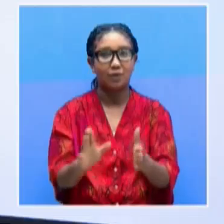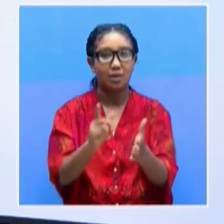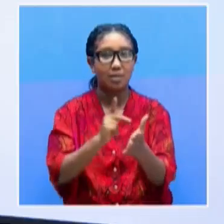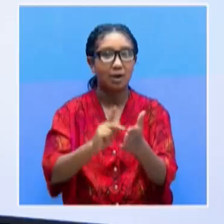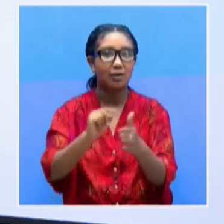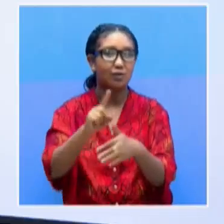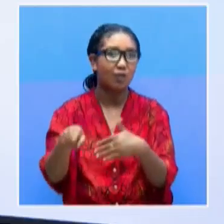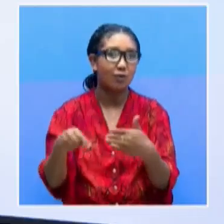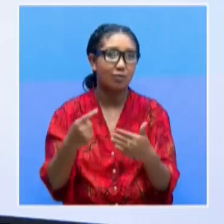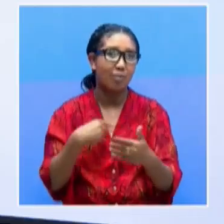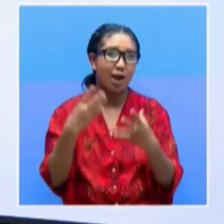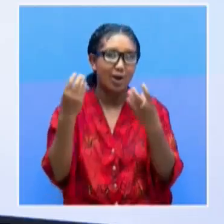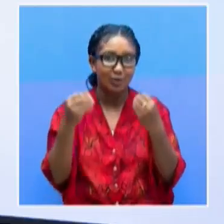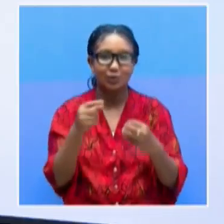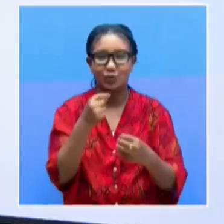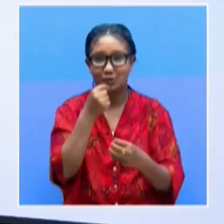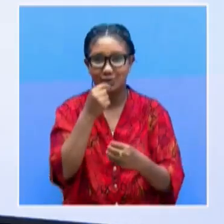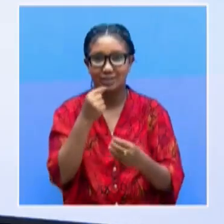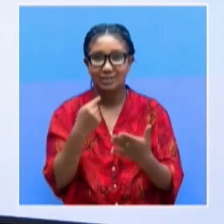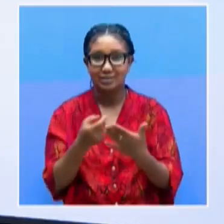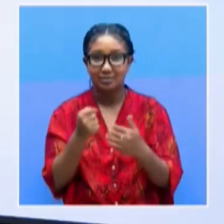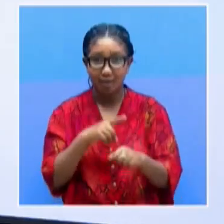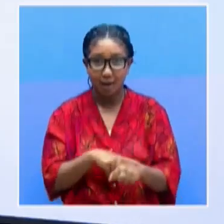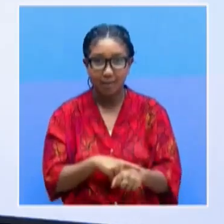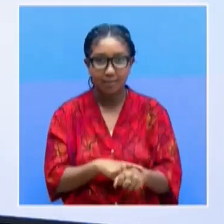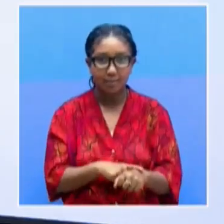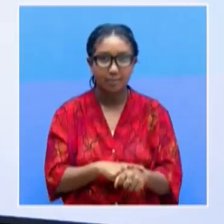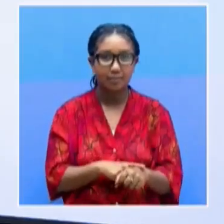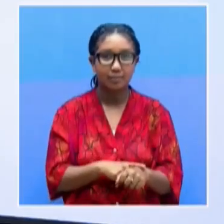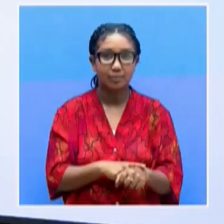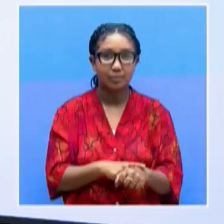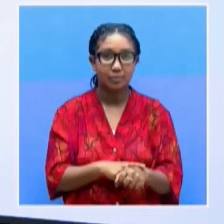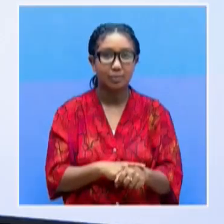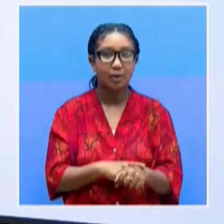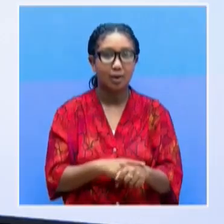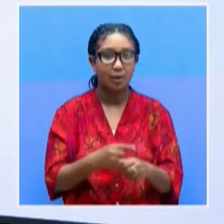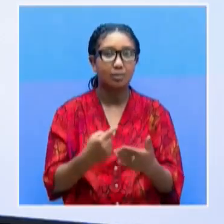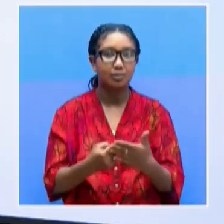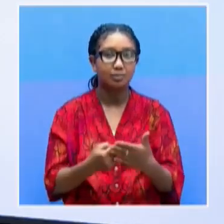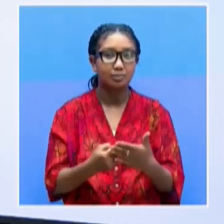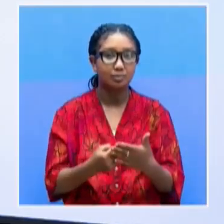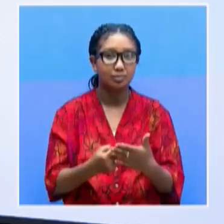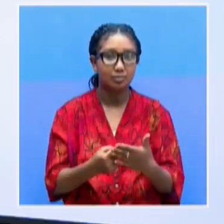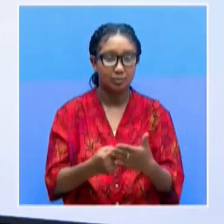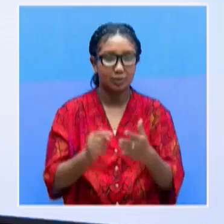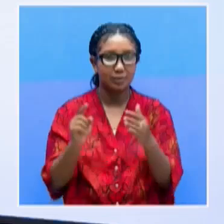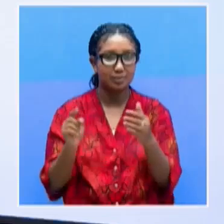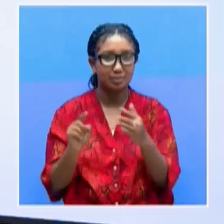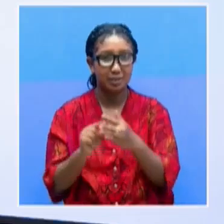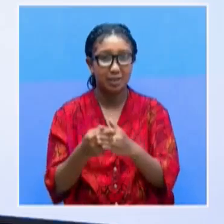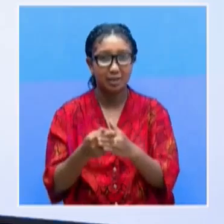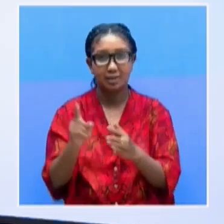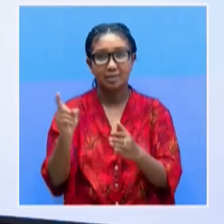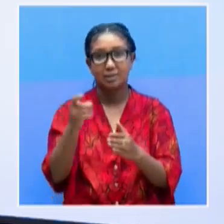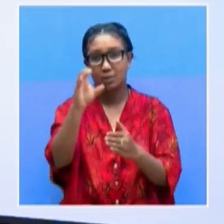about my lost tooth. So this time, what is going to be here on our beginning? Someone or something?